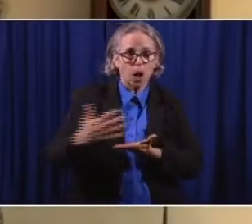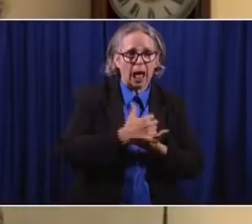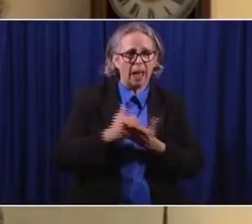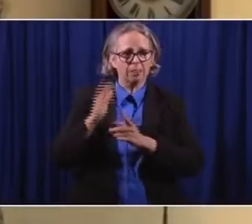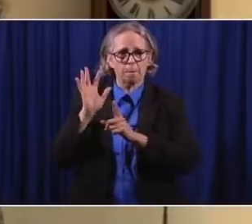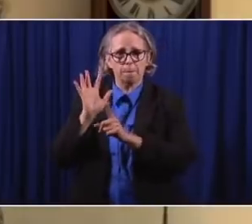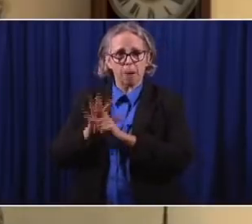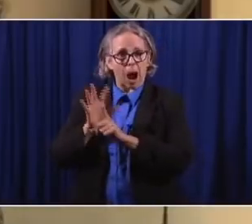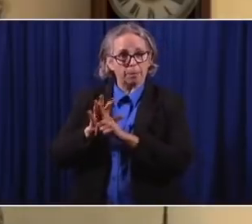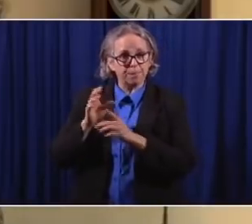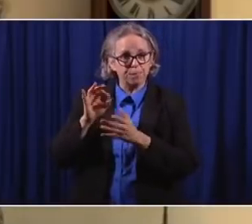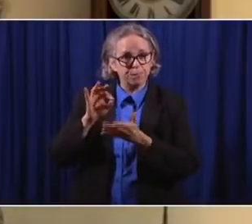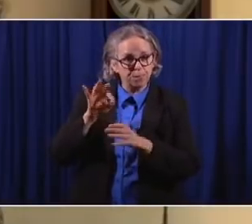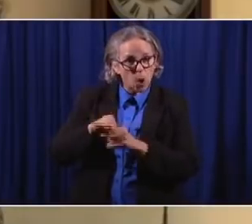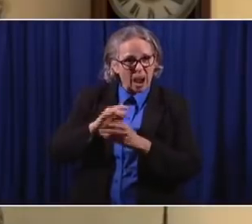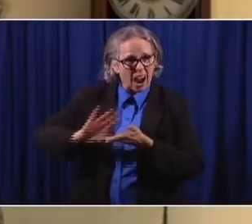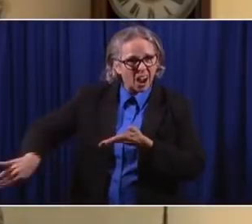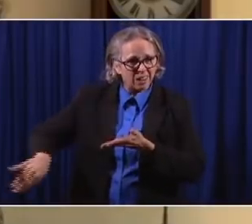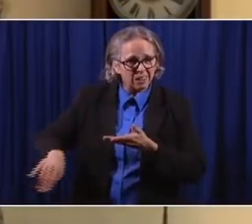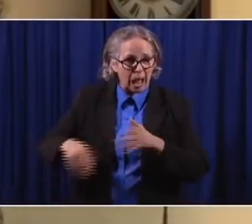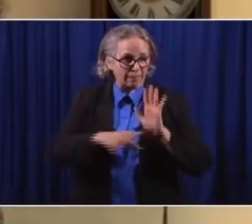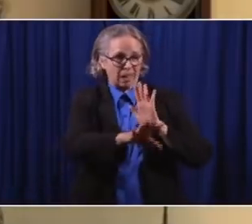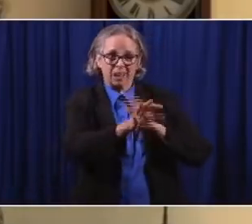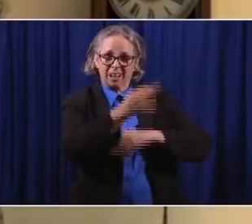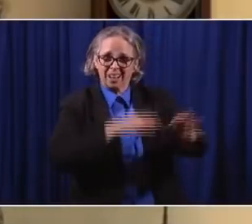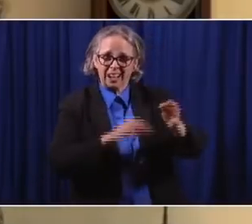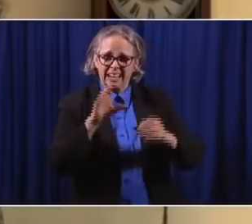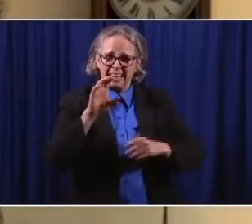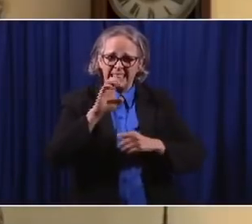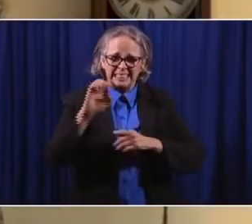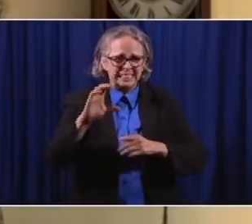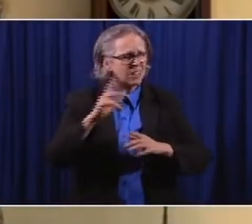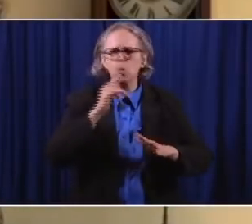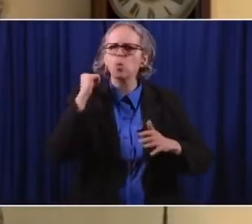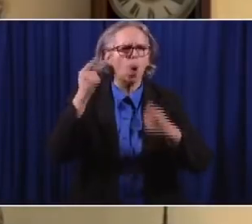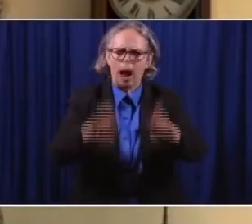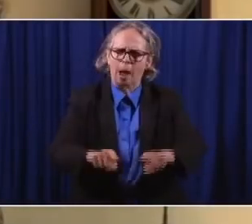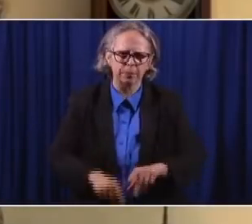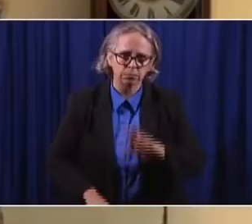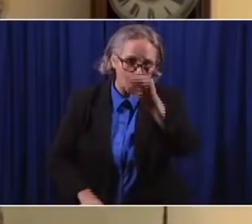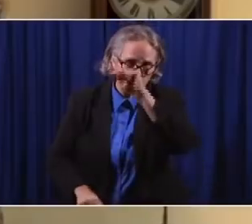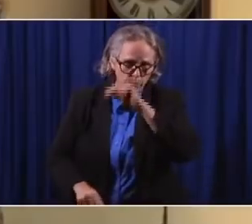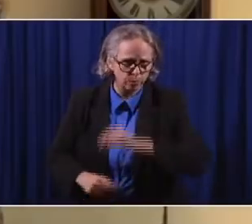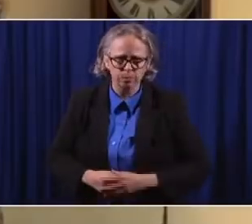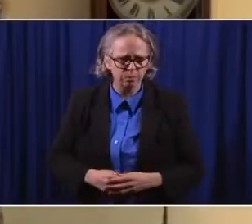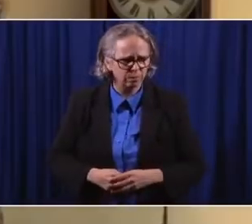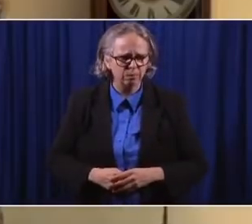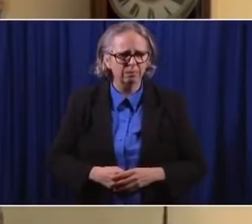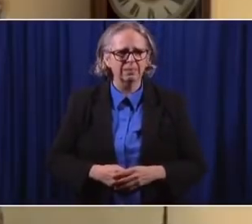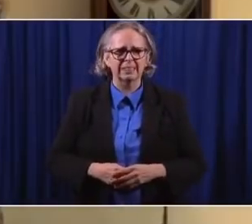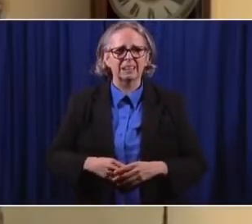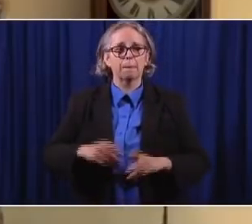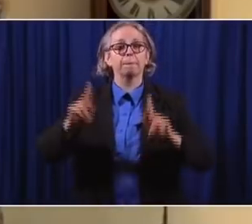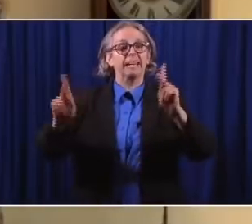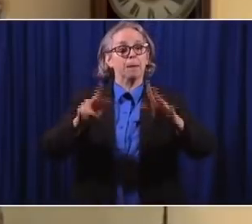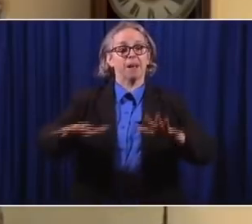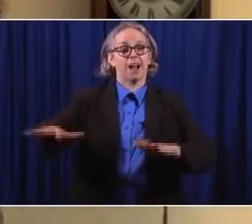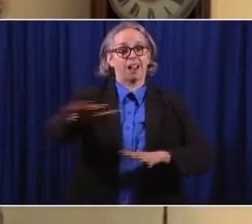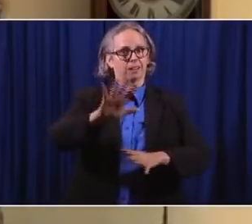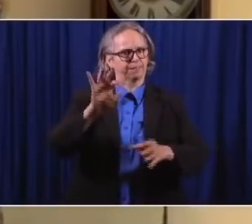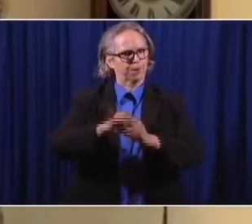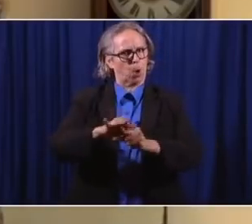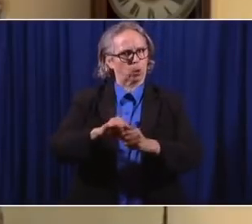Ohio, no, that's not what should happen. No, it's the people's vote. And